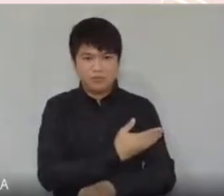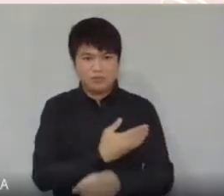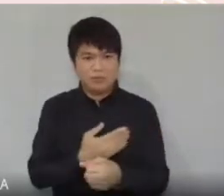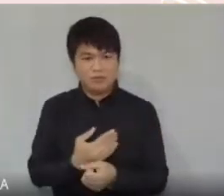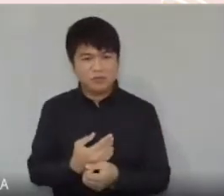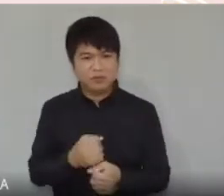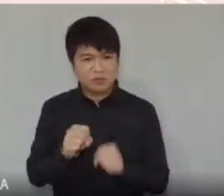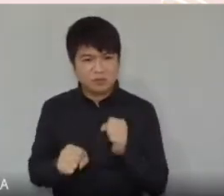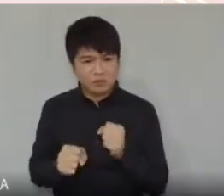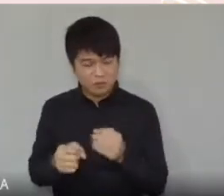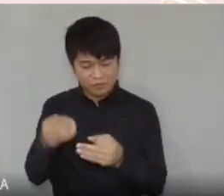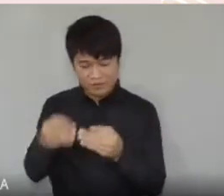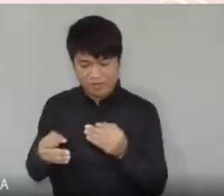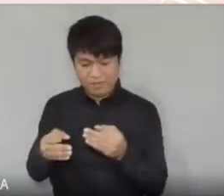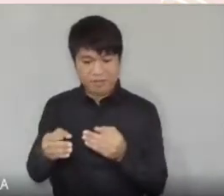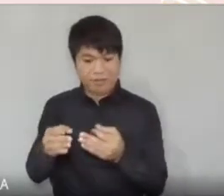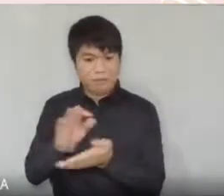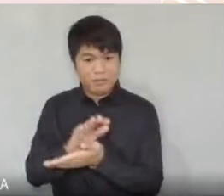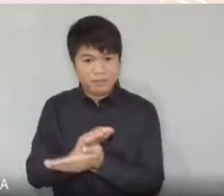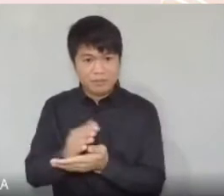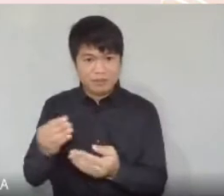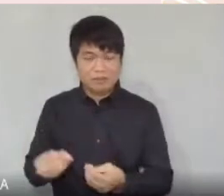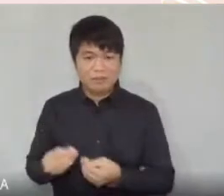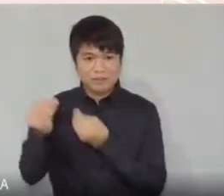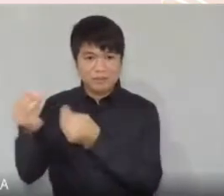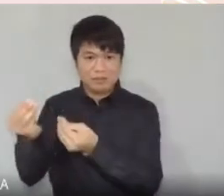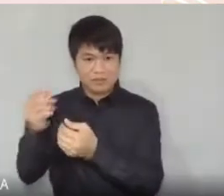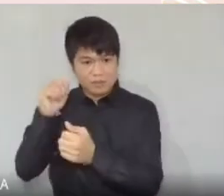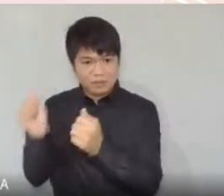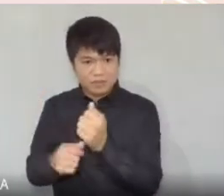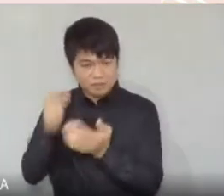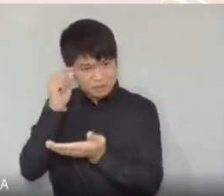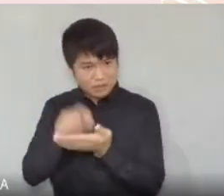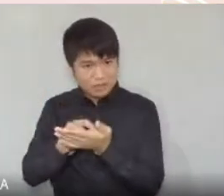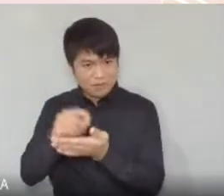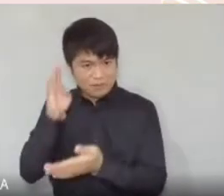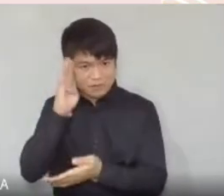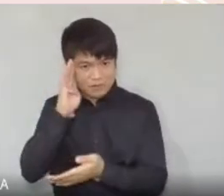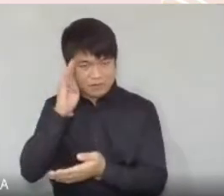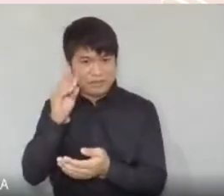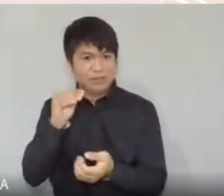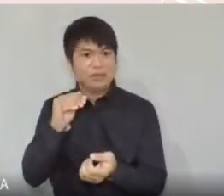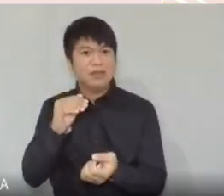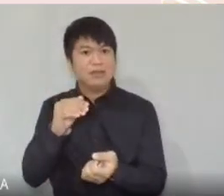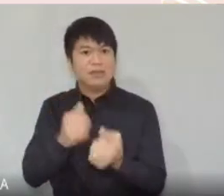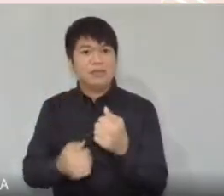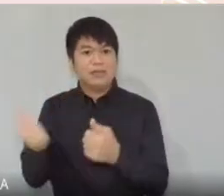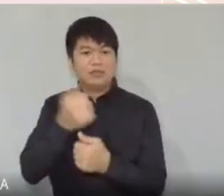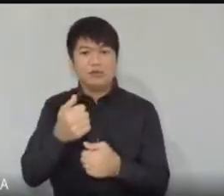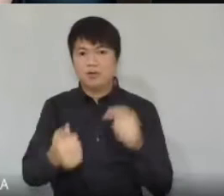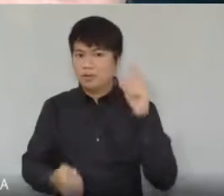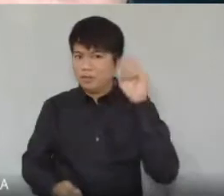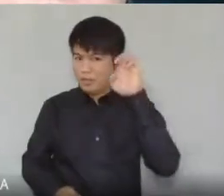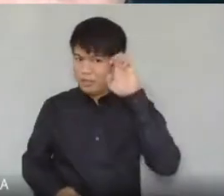as part of national policy and the national roadmap for telehealth. I ask now Charity.